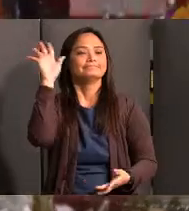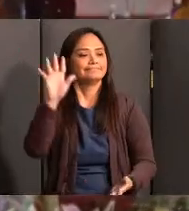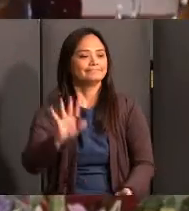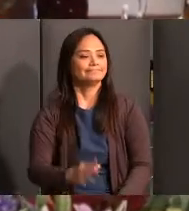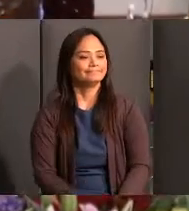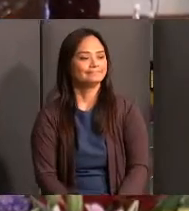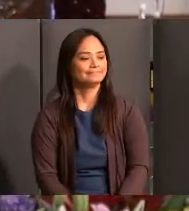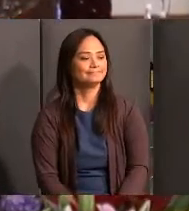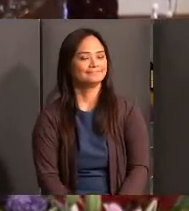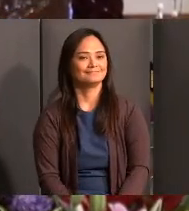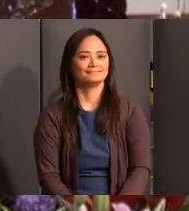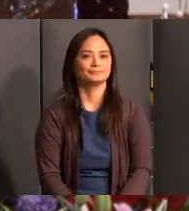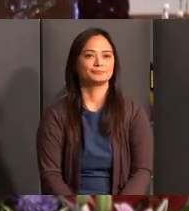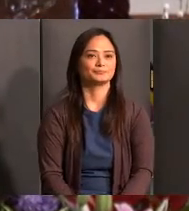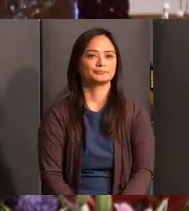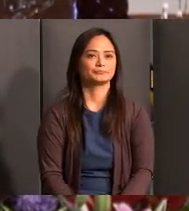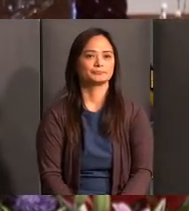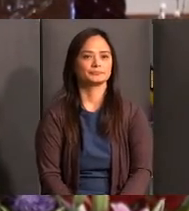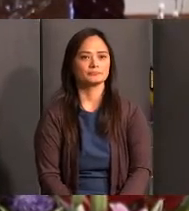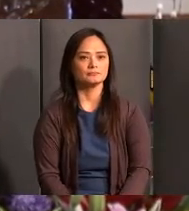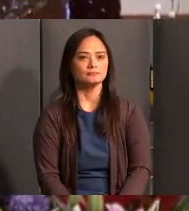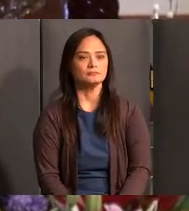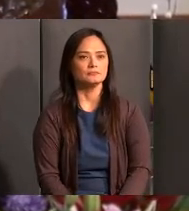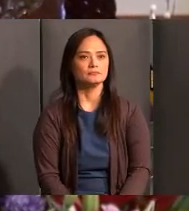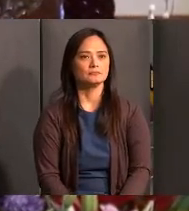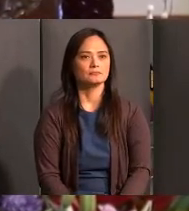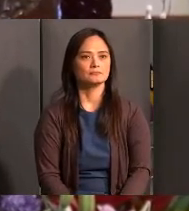Ang ginagawa natin, listen very closely,